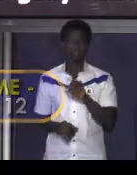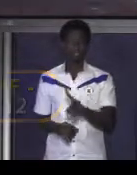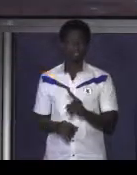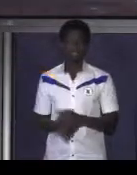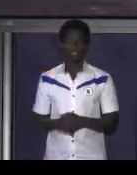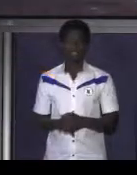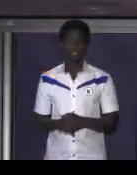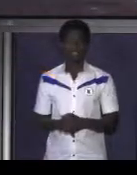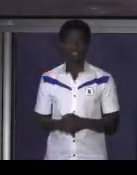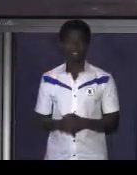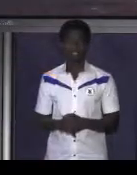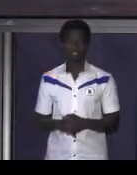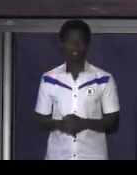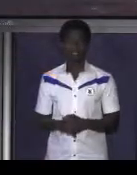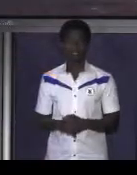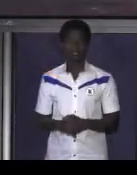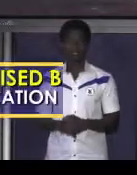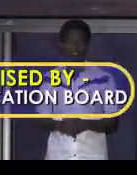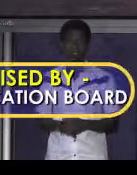valid.